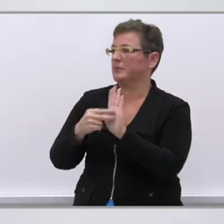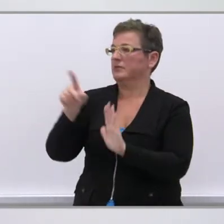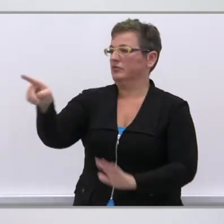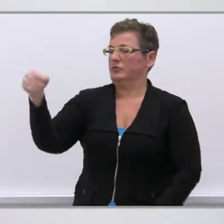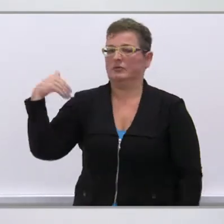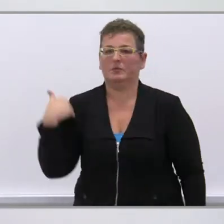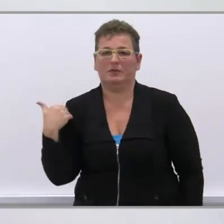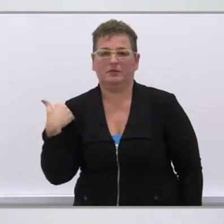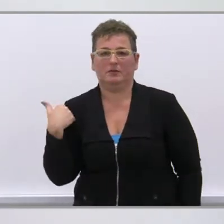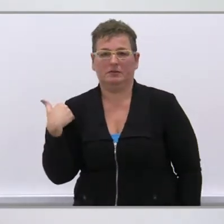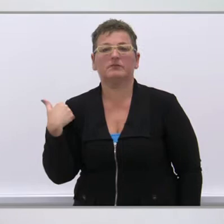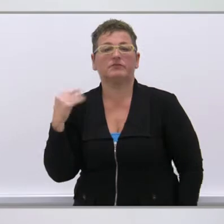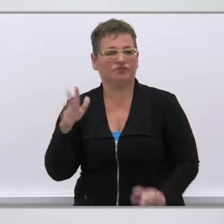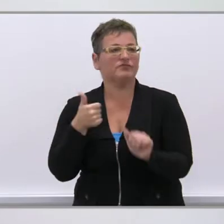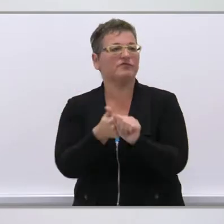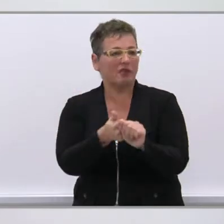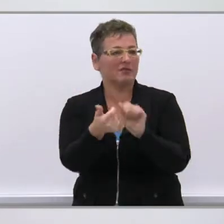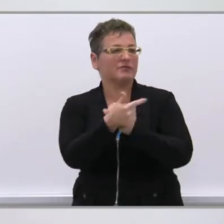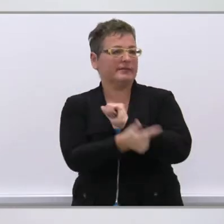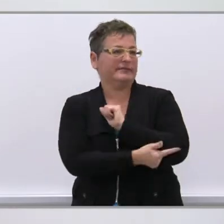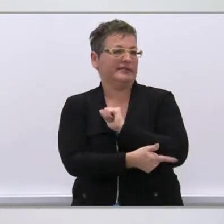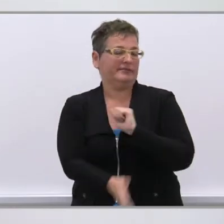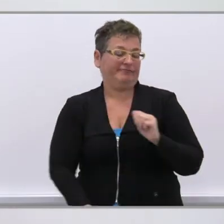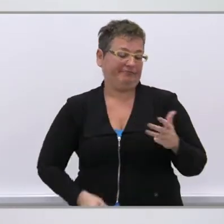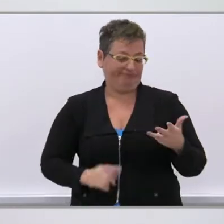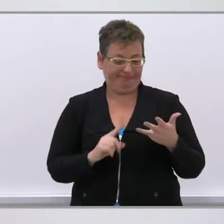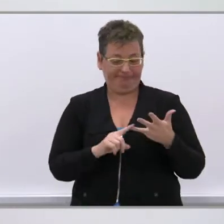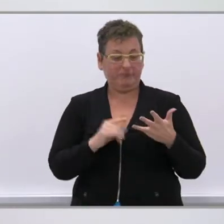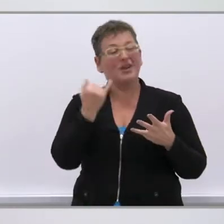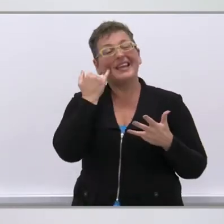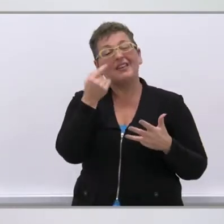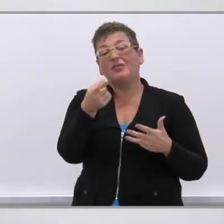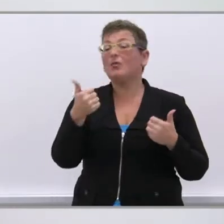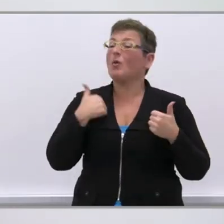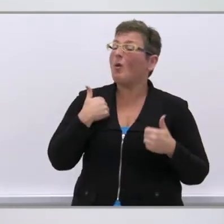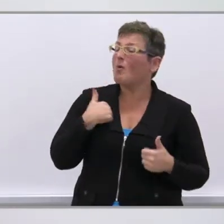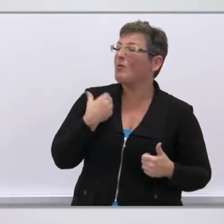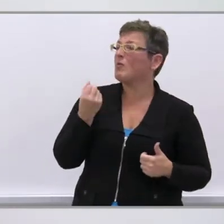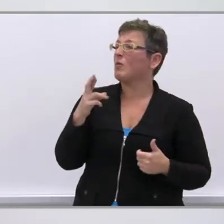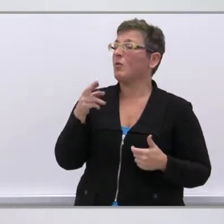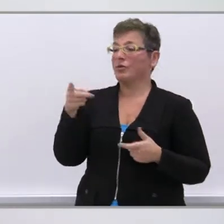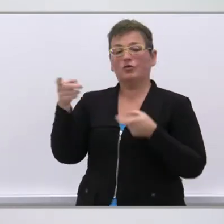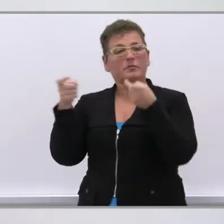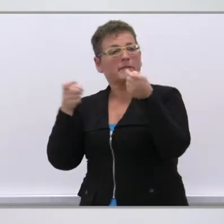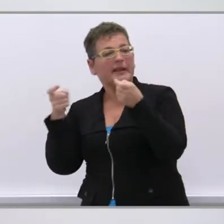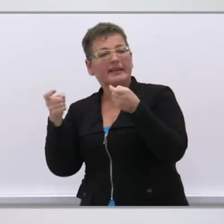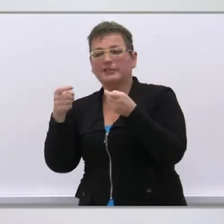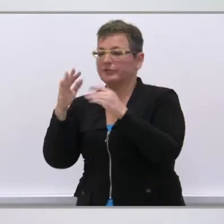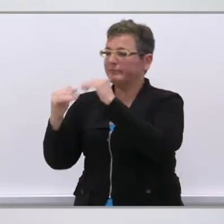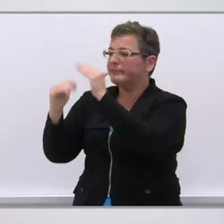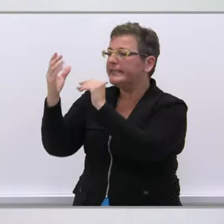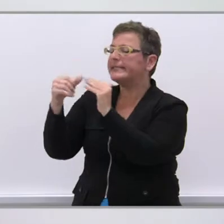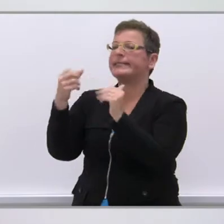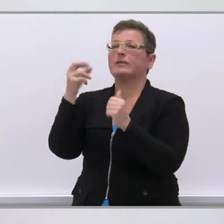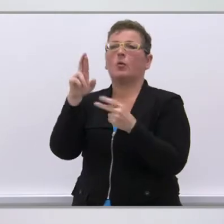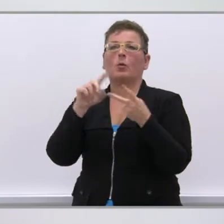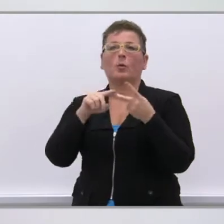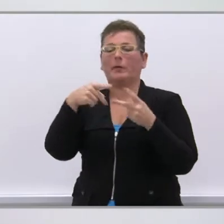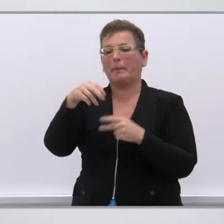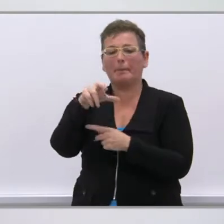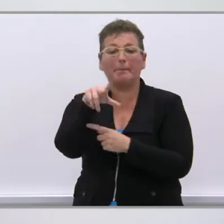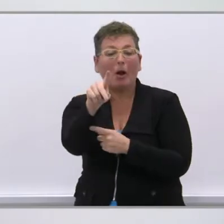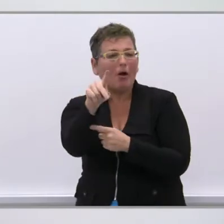legislation. Or if you own or manage a building, a park, or an